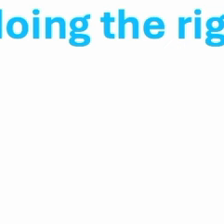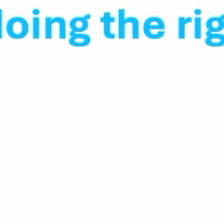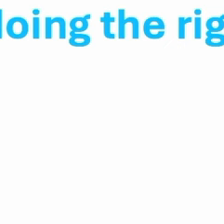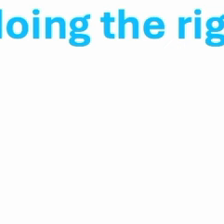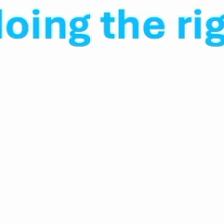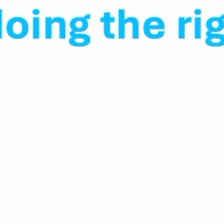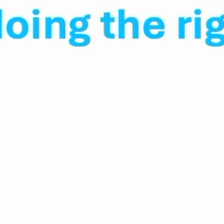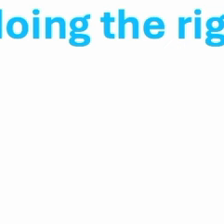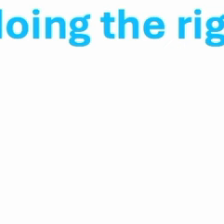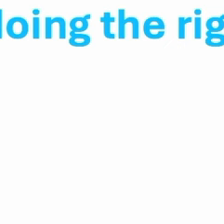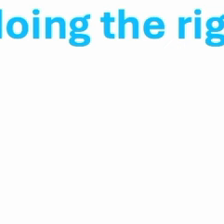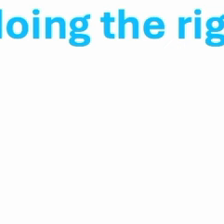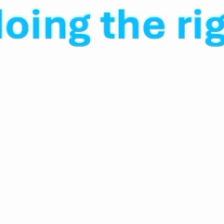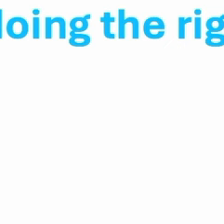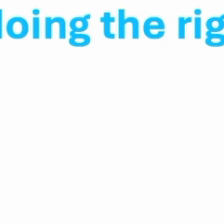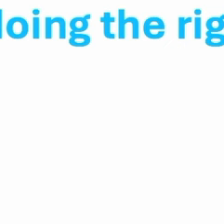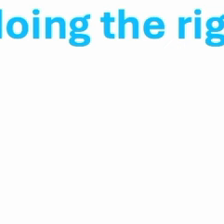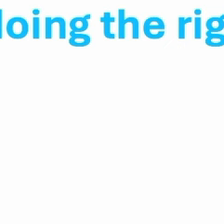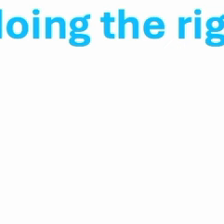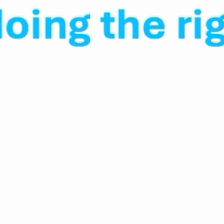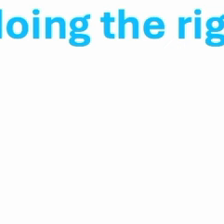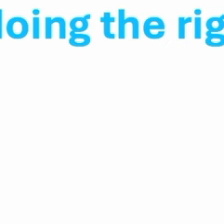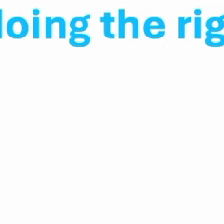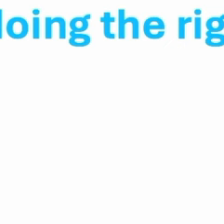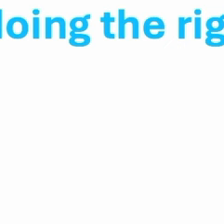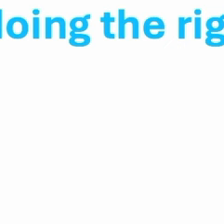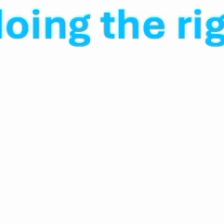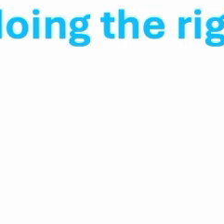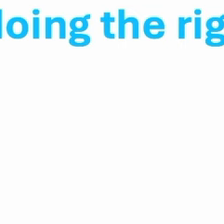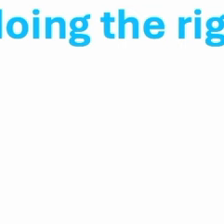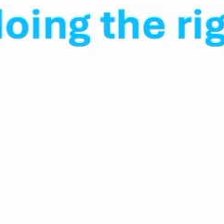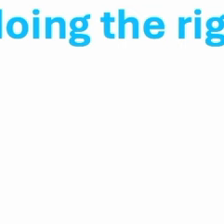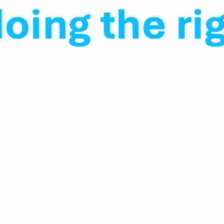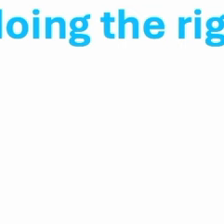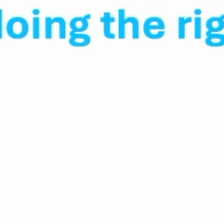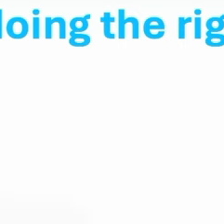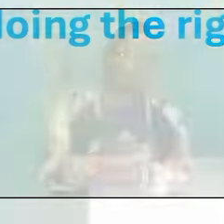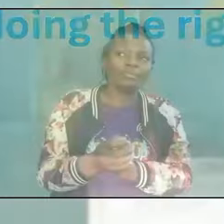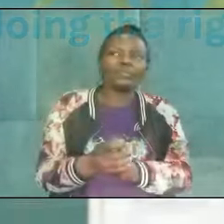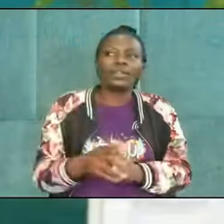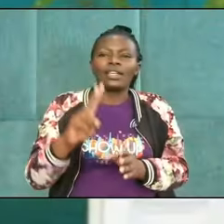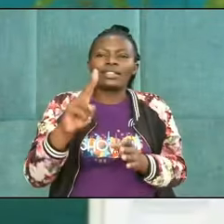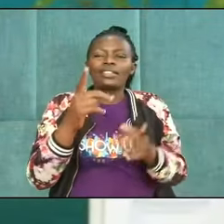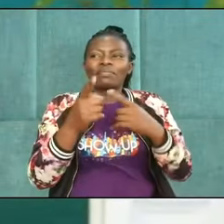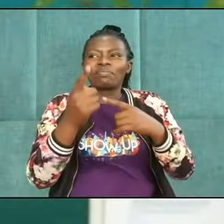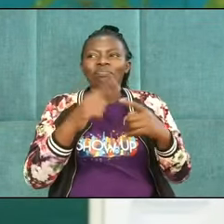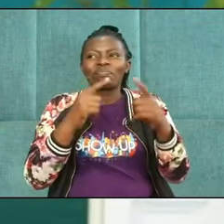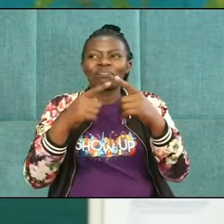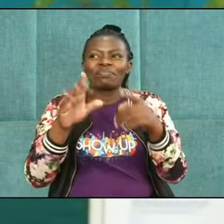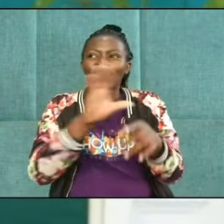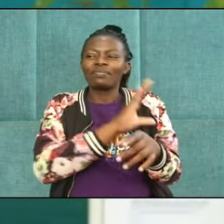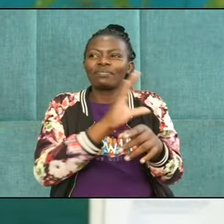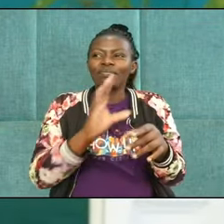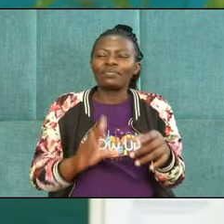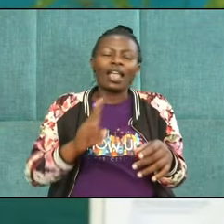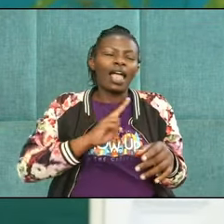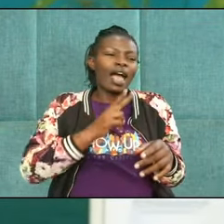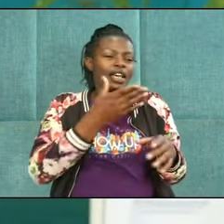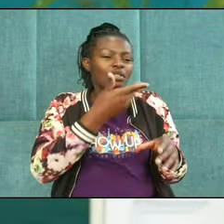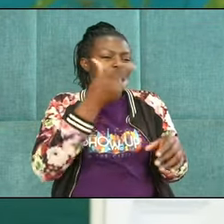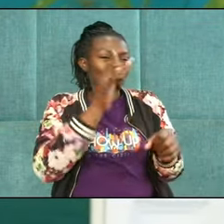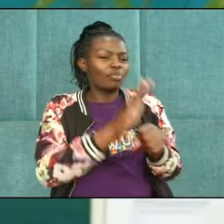And last day we learned that God will restore everything one day. And we said at the second coming of Christ, we are promised